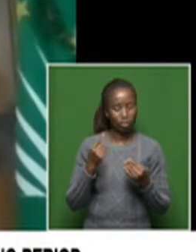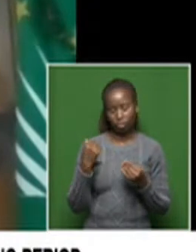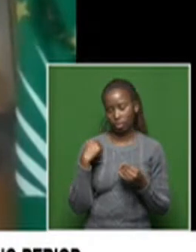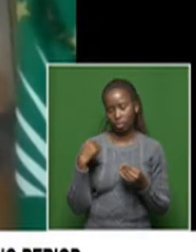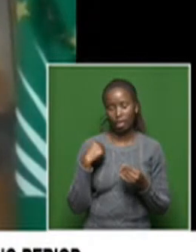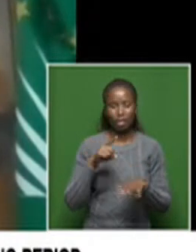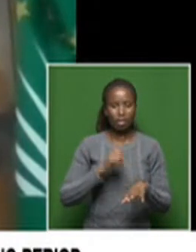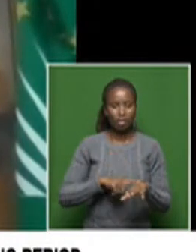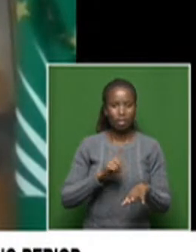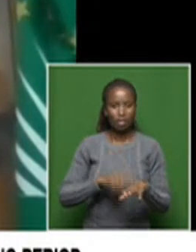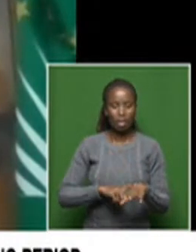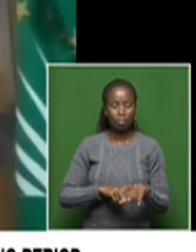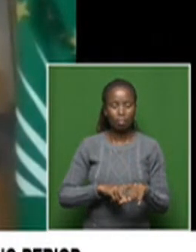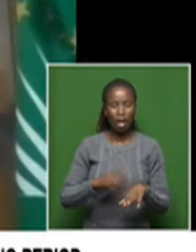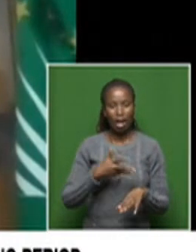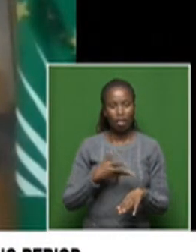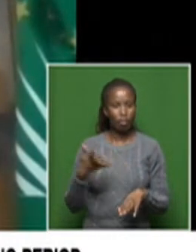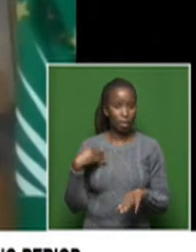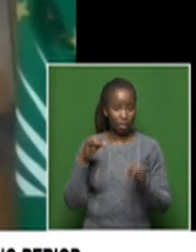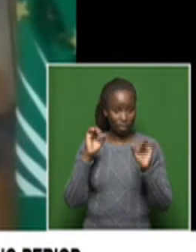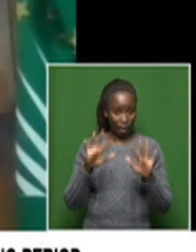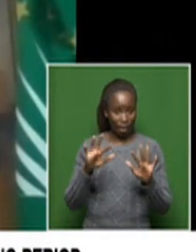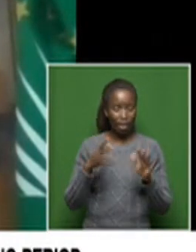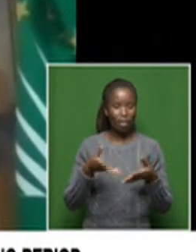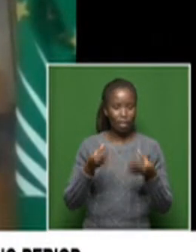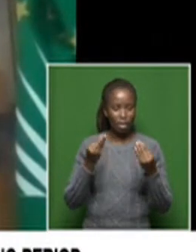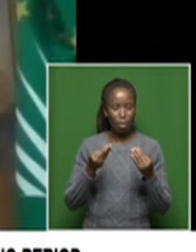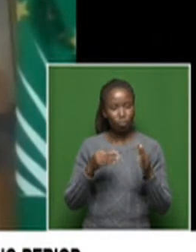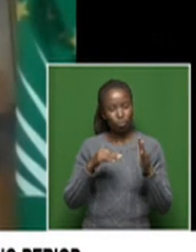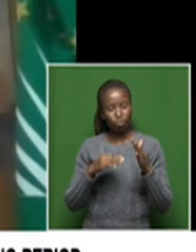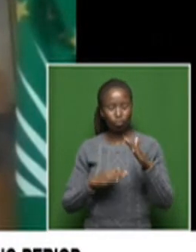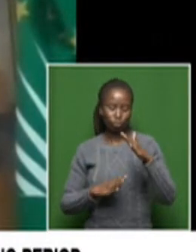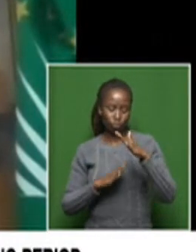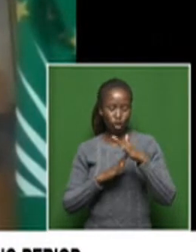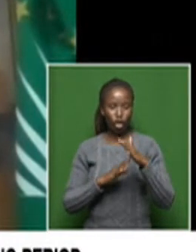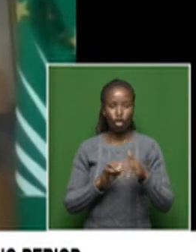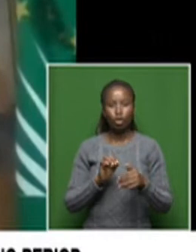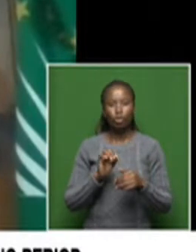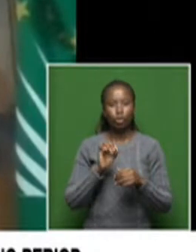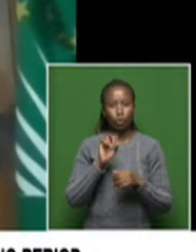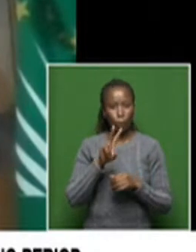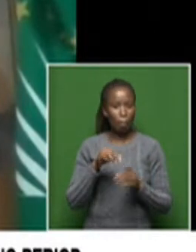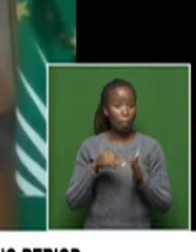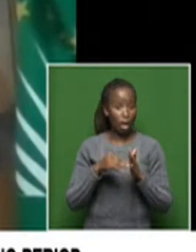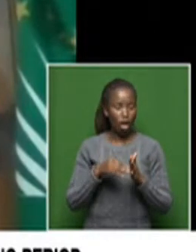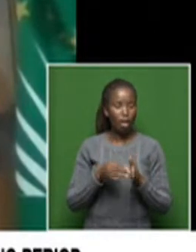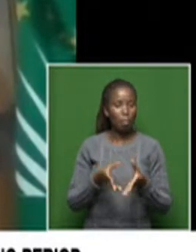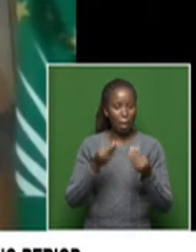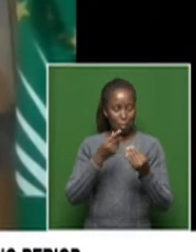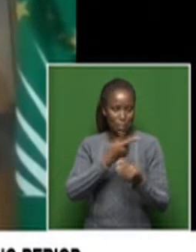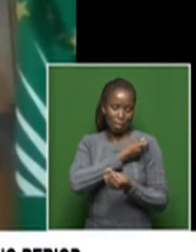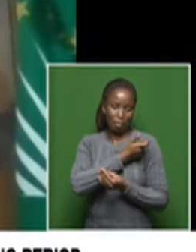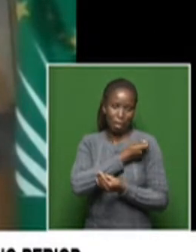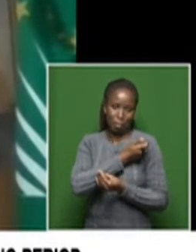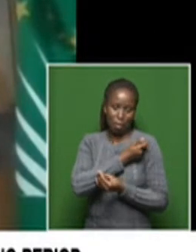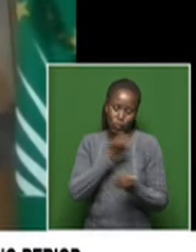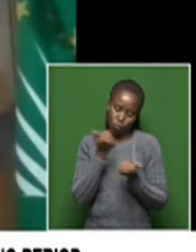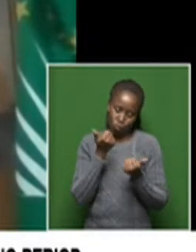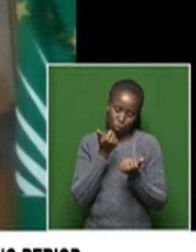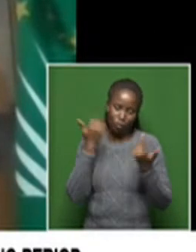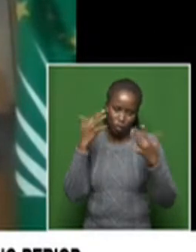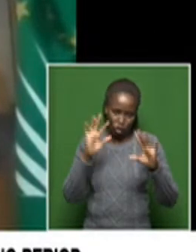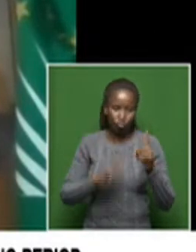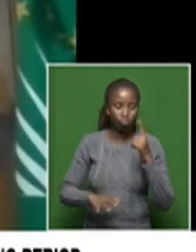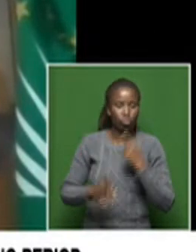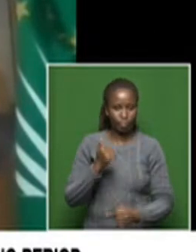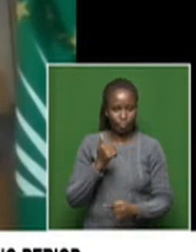we were able to pass the 2 million mark in terms of vaccination. This at 10:31, the person that passed the 10 million mark, 2 million